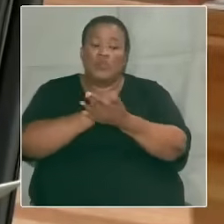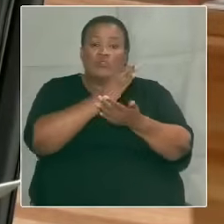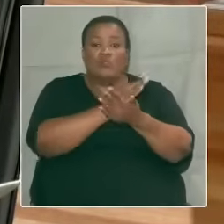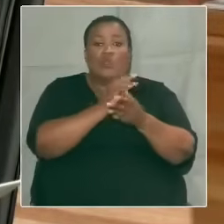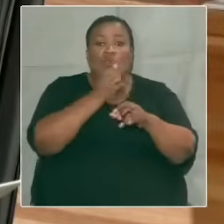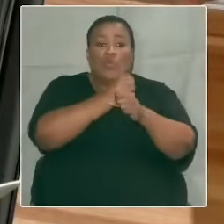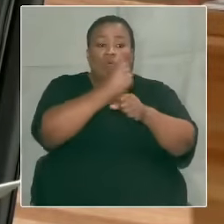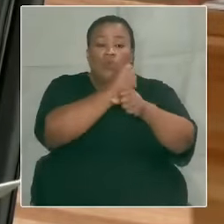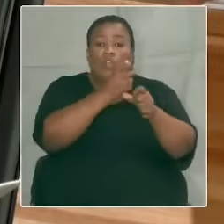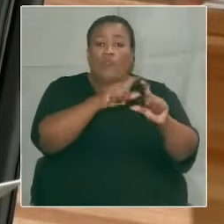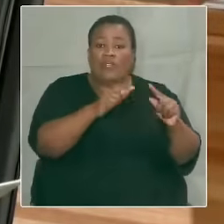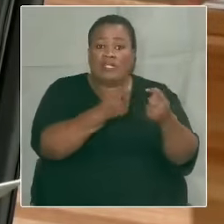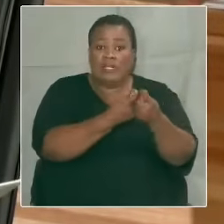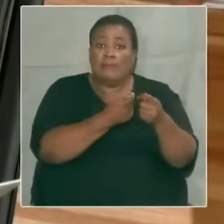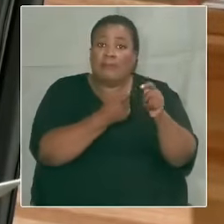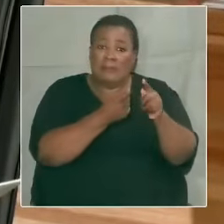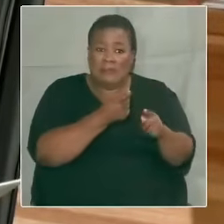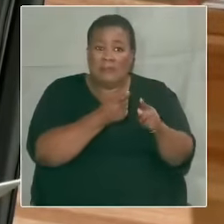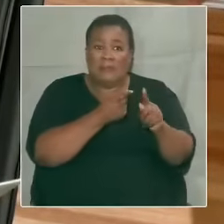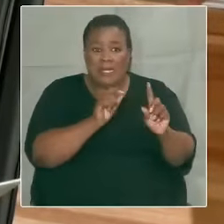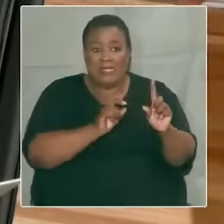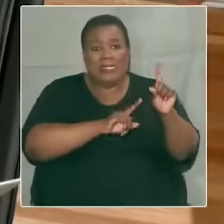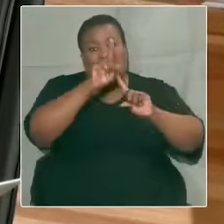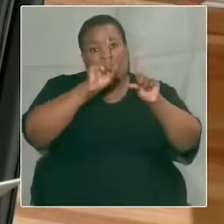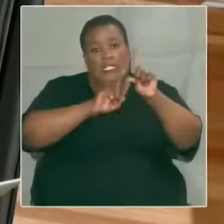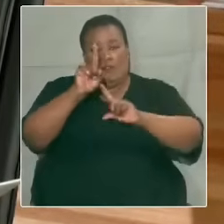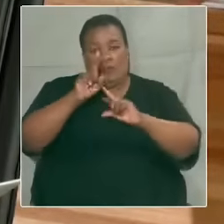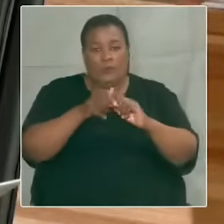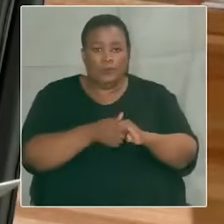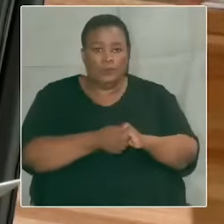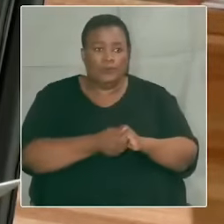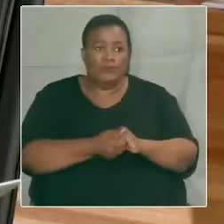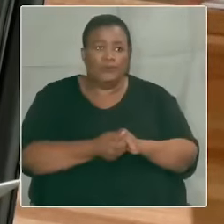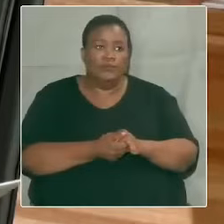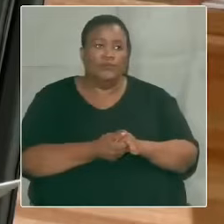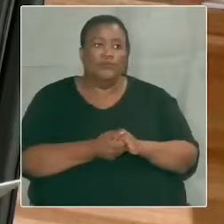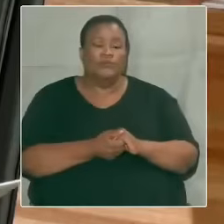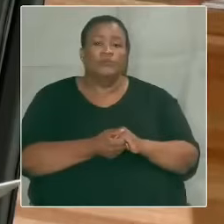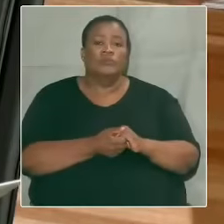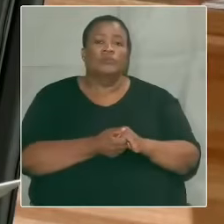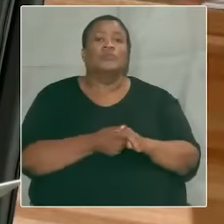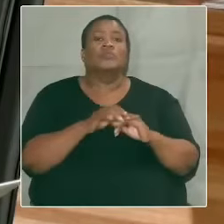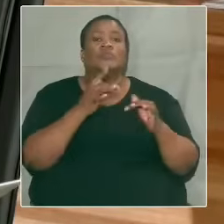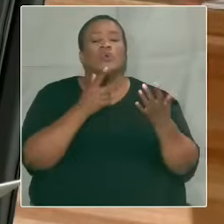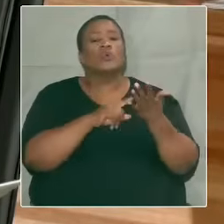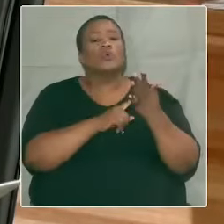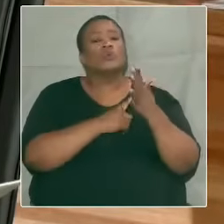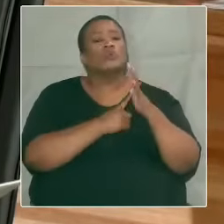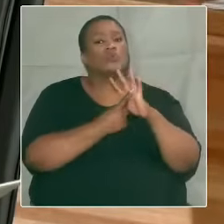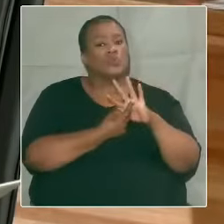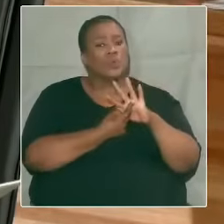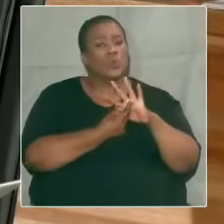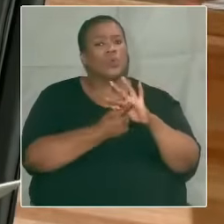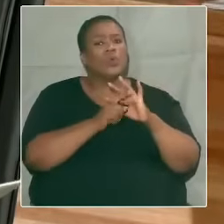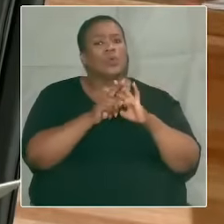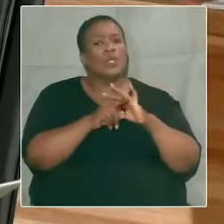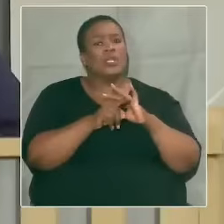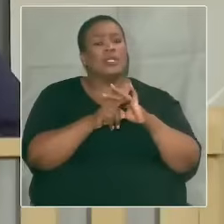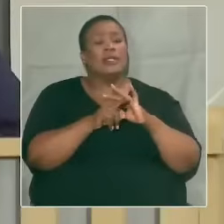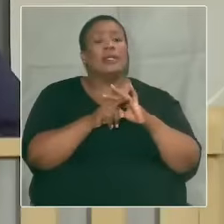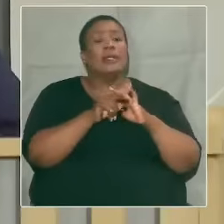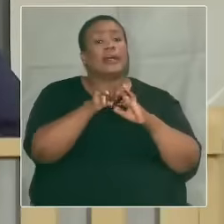integrated each of these services are in the implementation of the plan and the achievement of the objectives.